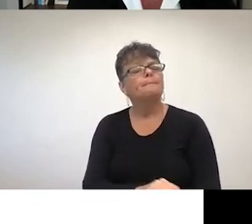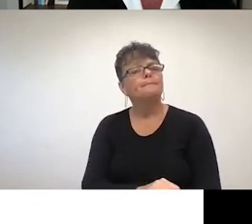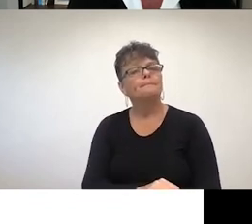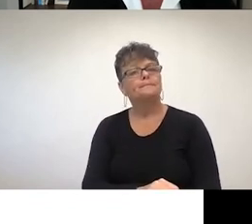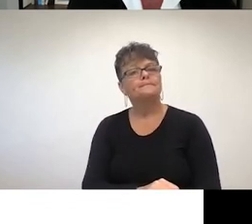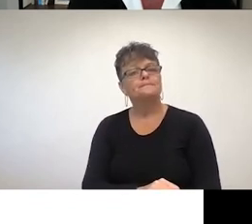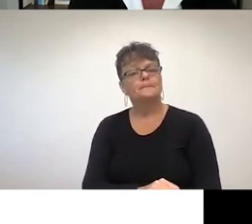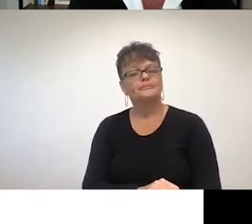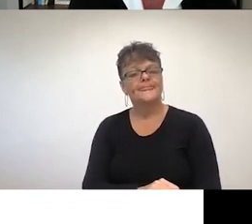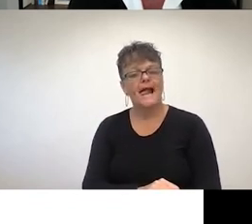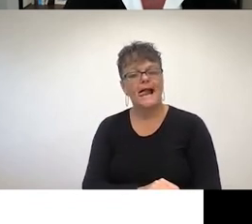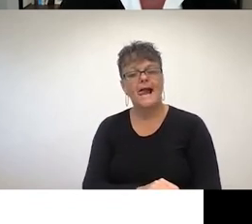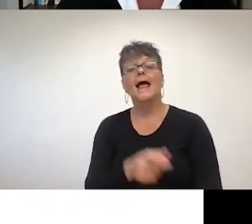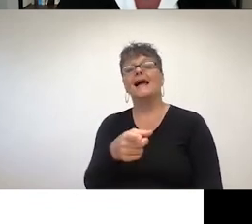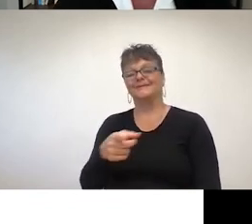Give people, sharing of photos.